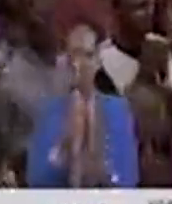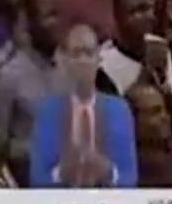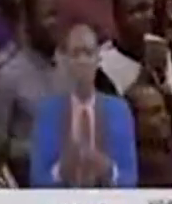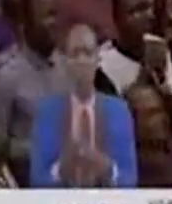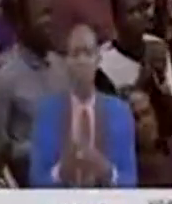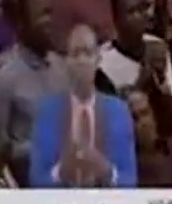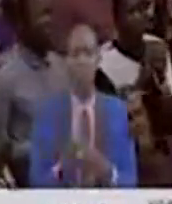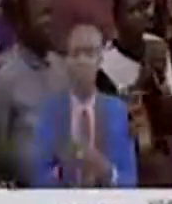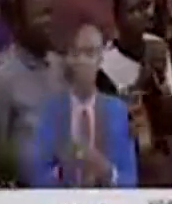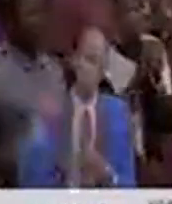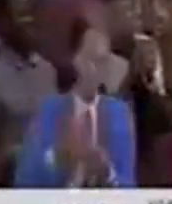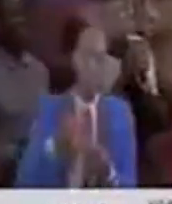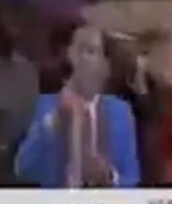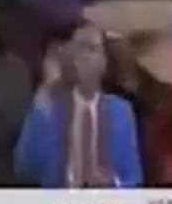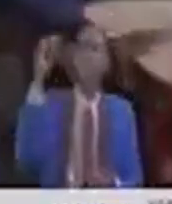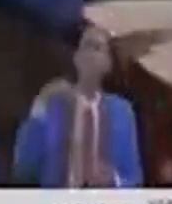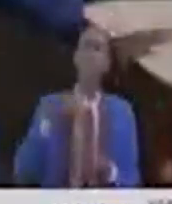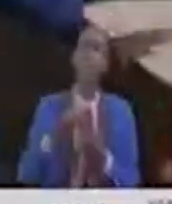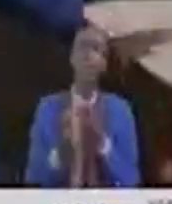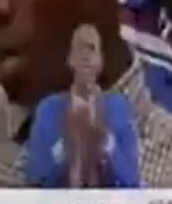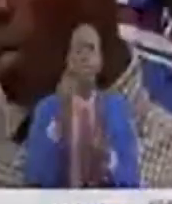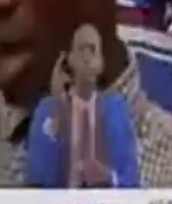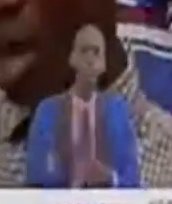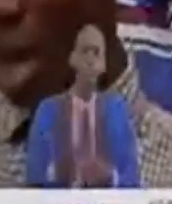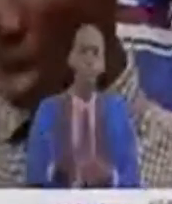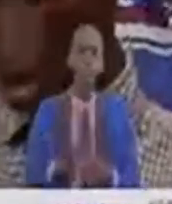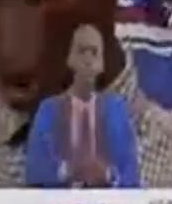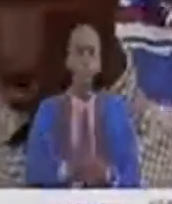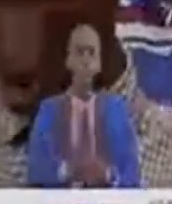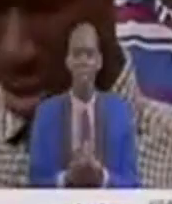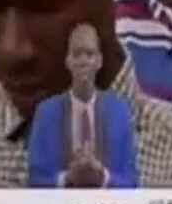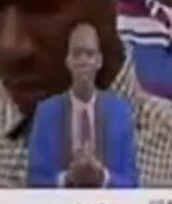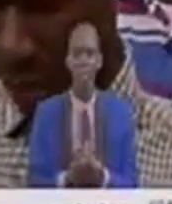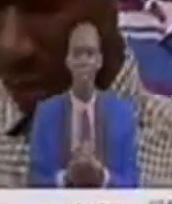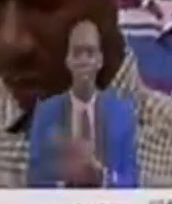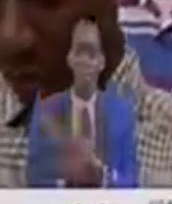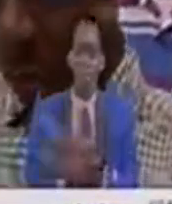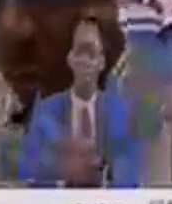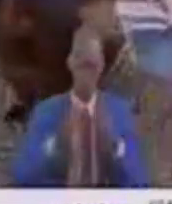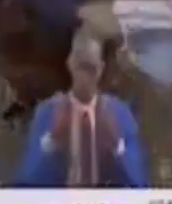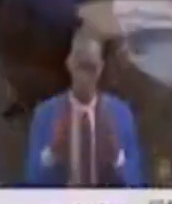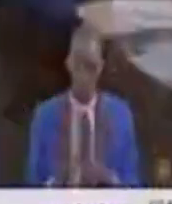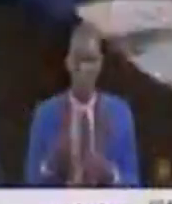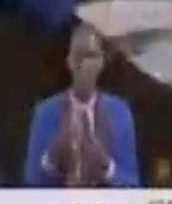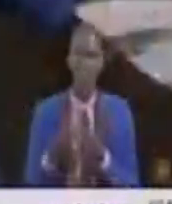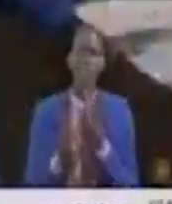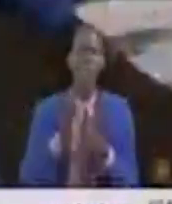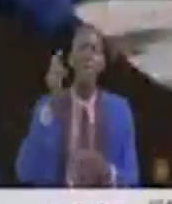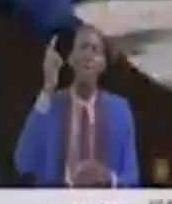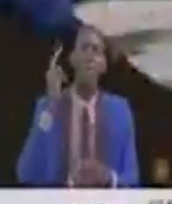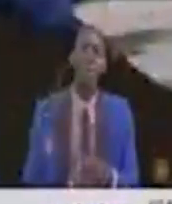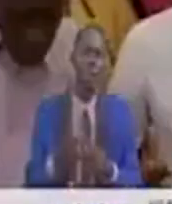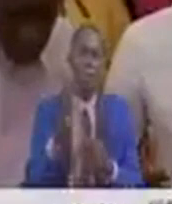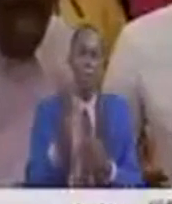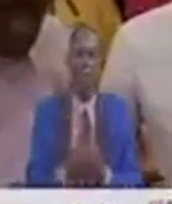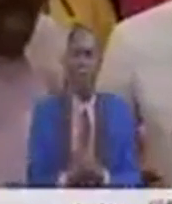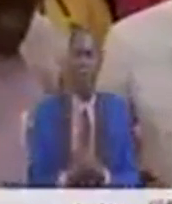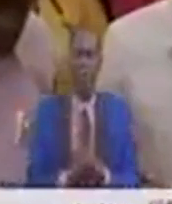More grace in Jesus' name. More strength in Jesus'